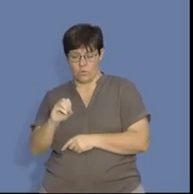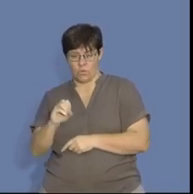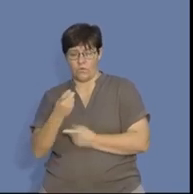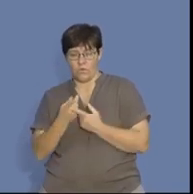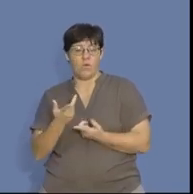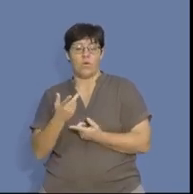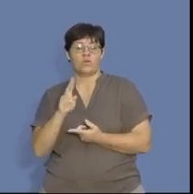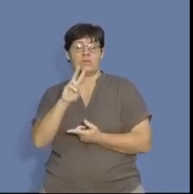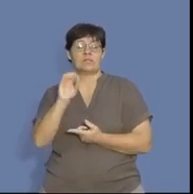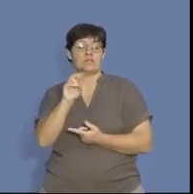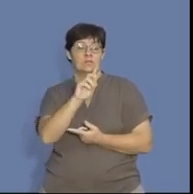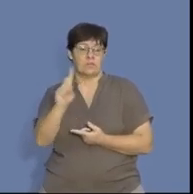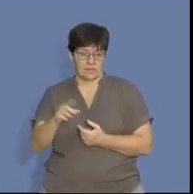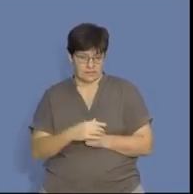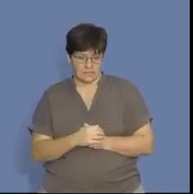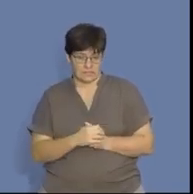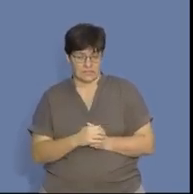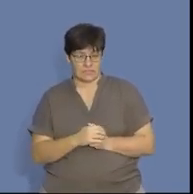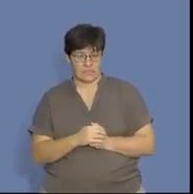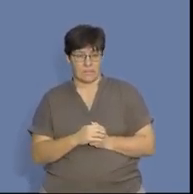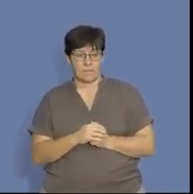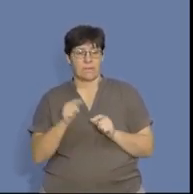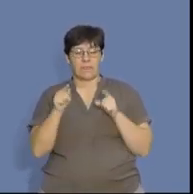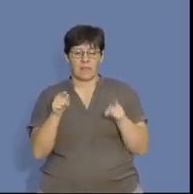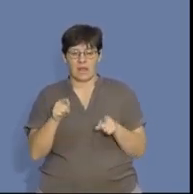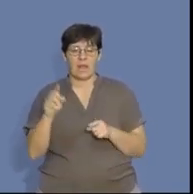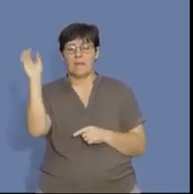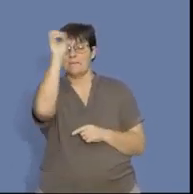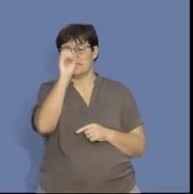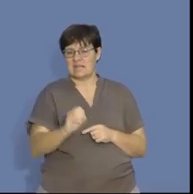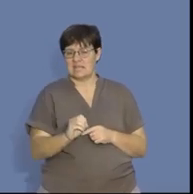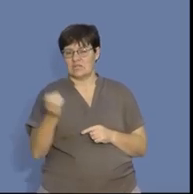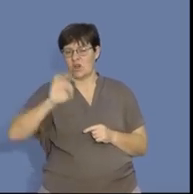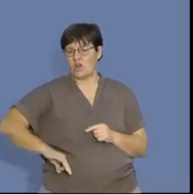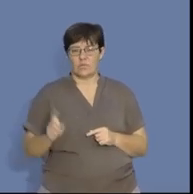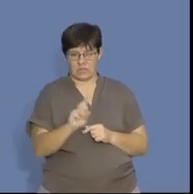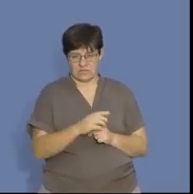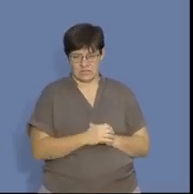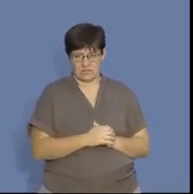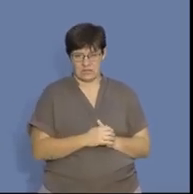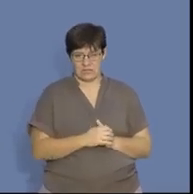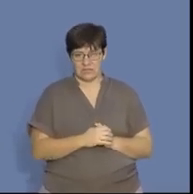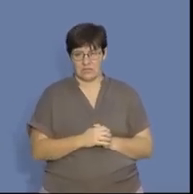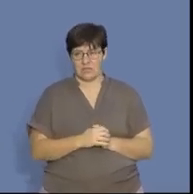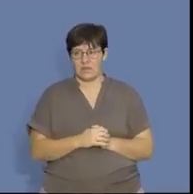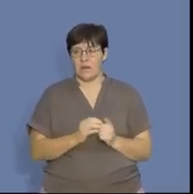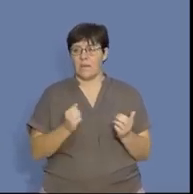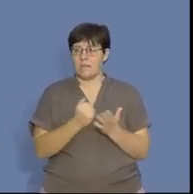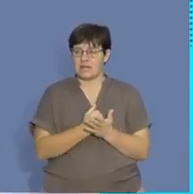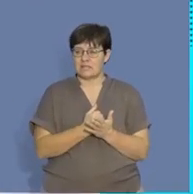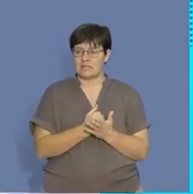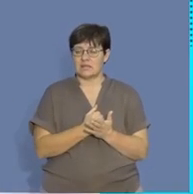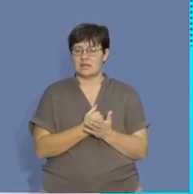Tino for 2021. So what are their percentage earnings? In other words, we've got to do